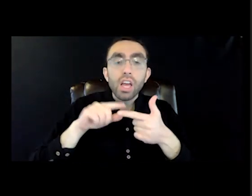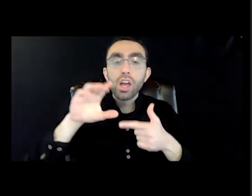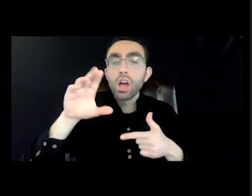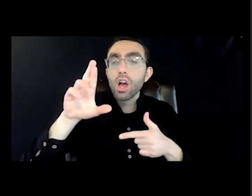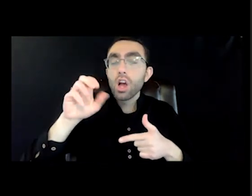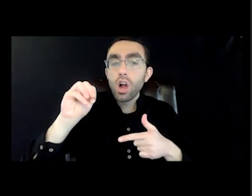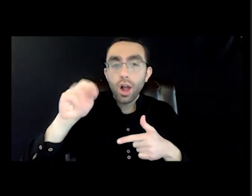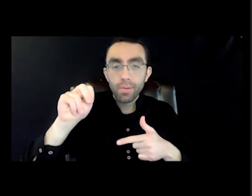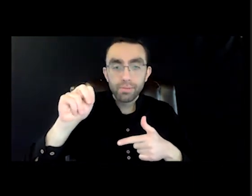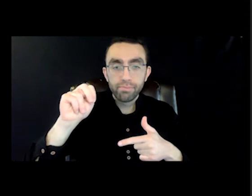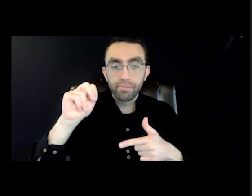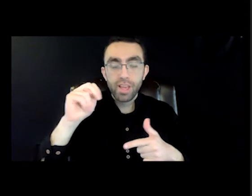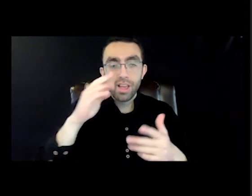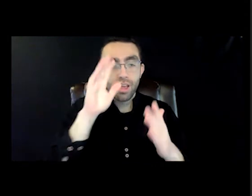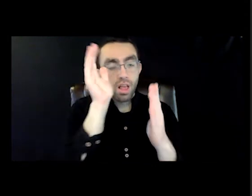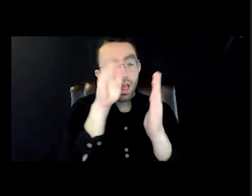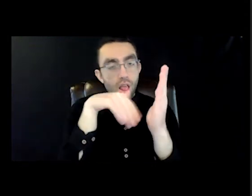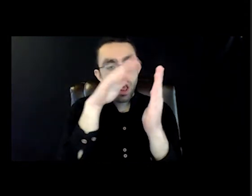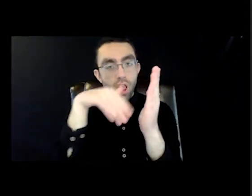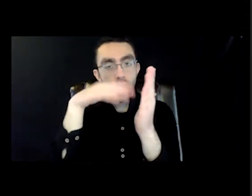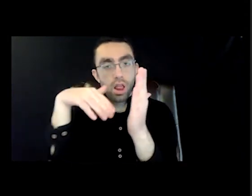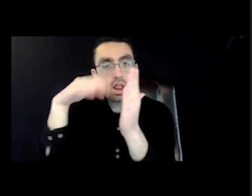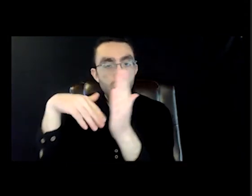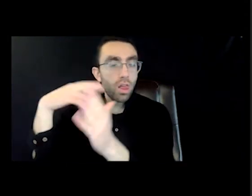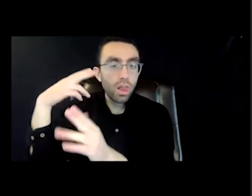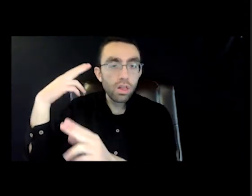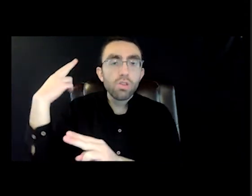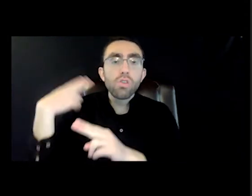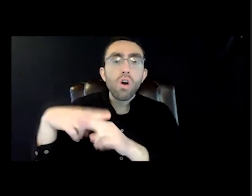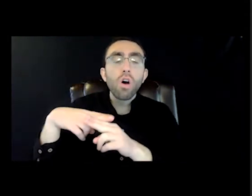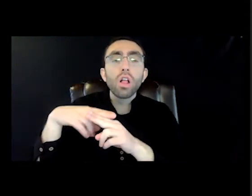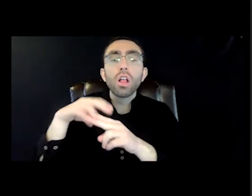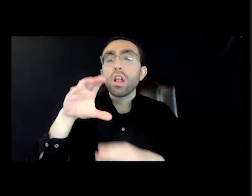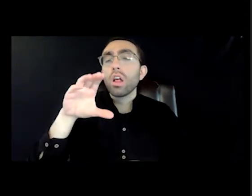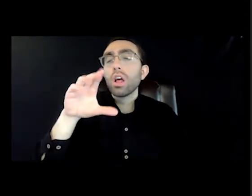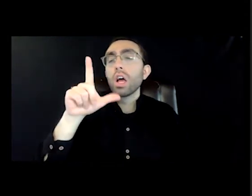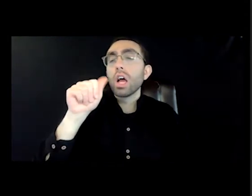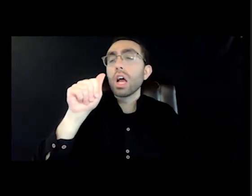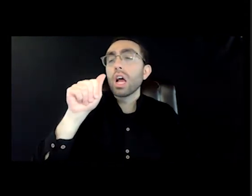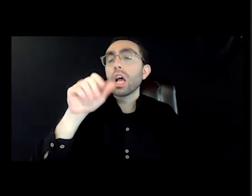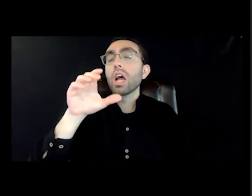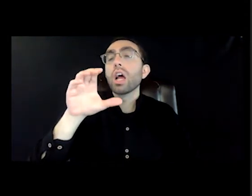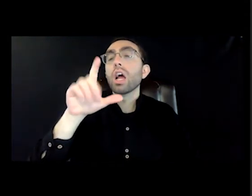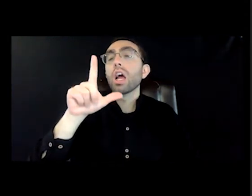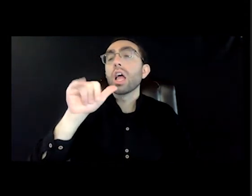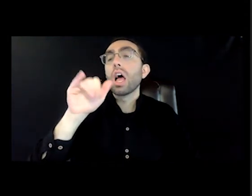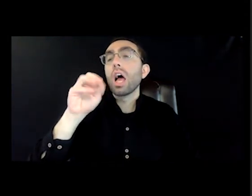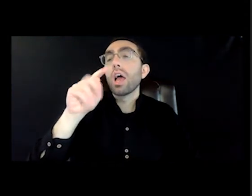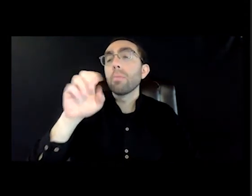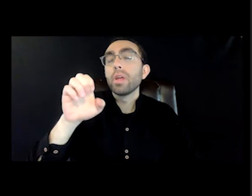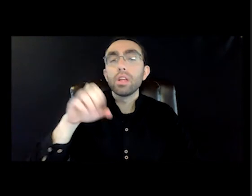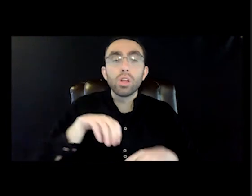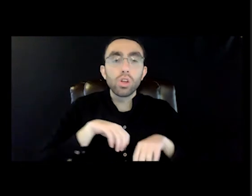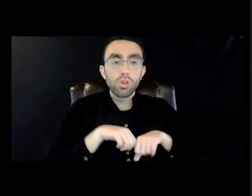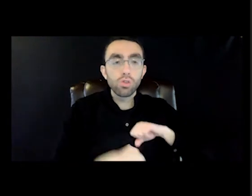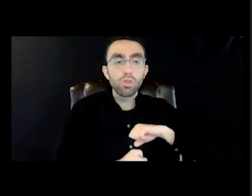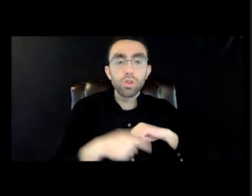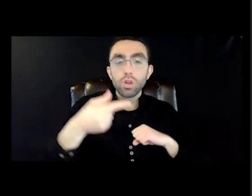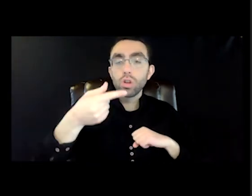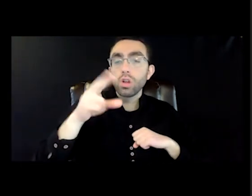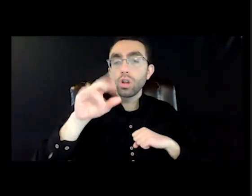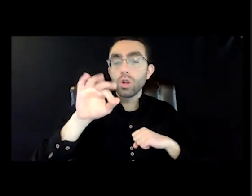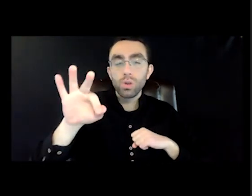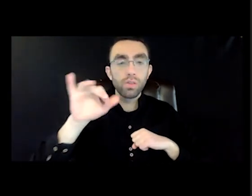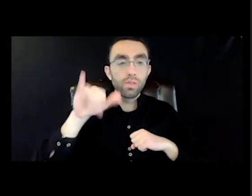and came up with this piece called Climate Grief, which is just, I think, really moving and, like, in some